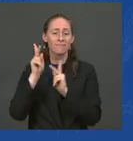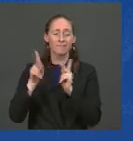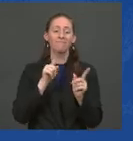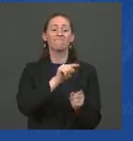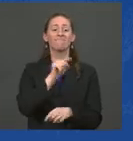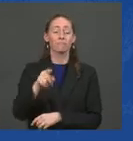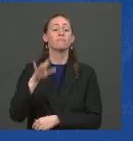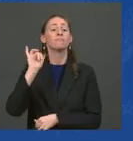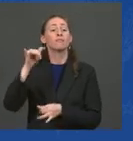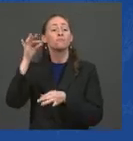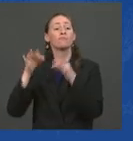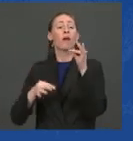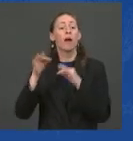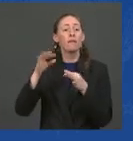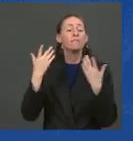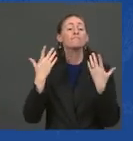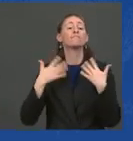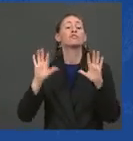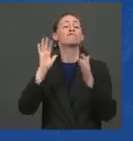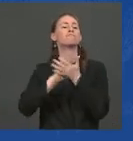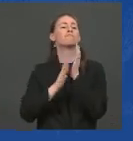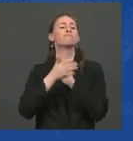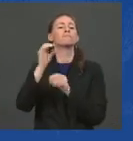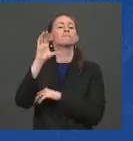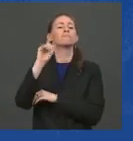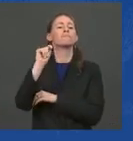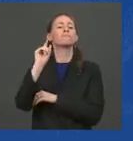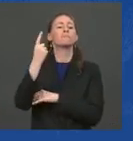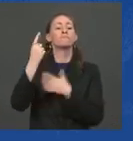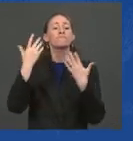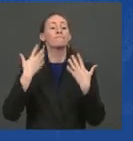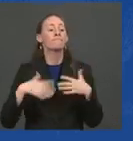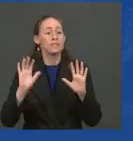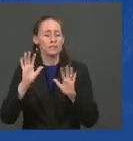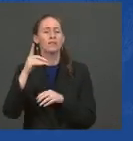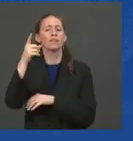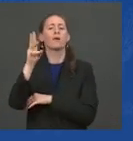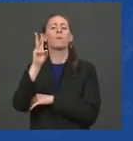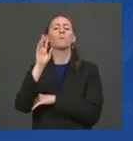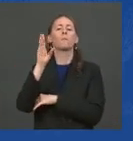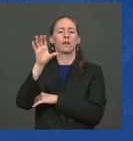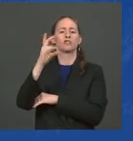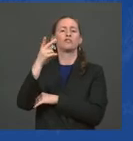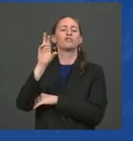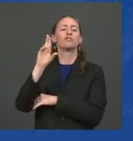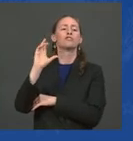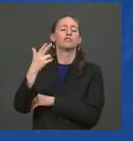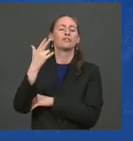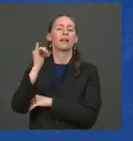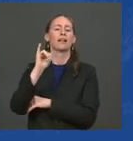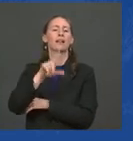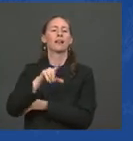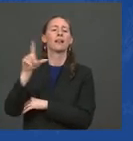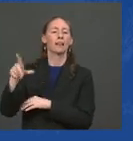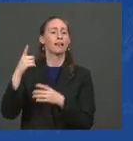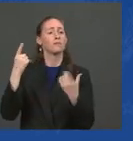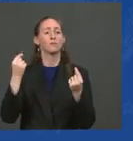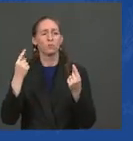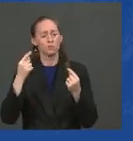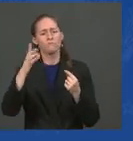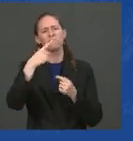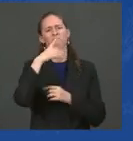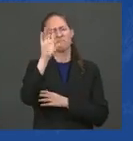1st. Winston Churchill had argued for summary executions of all the defendants at Nuremberg. Joseph